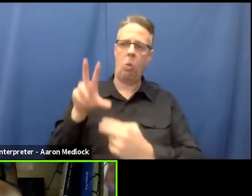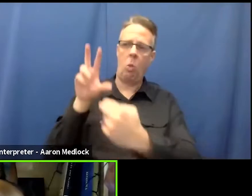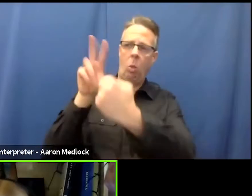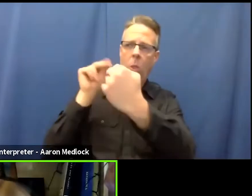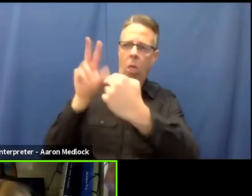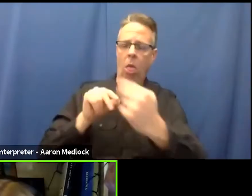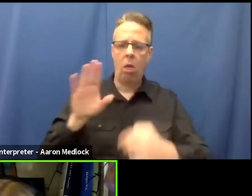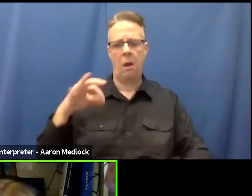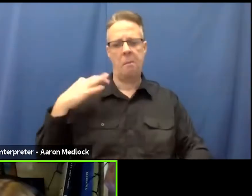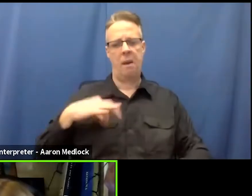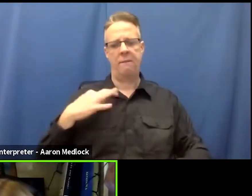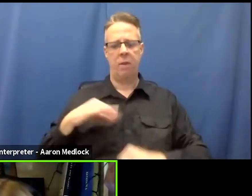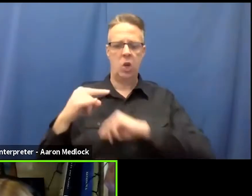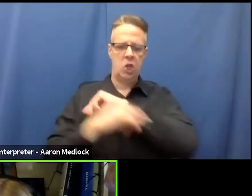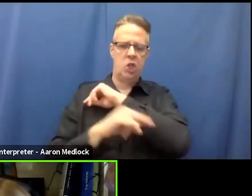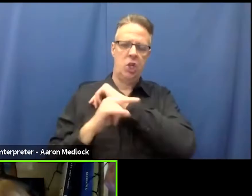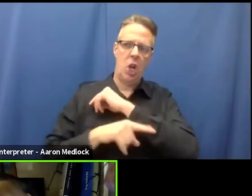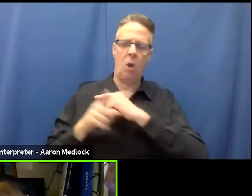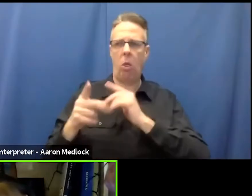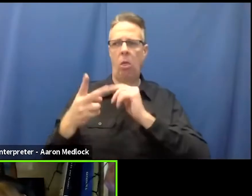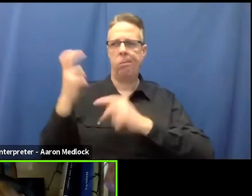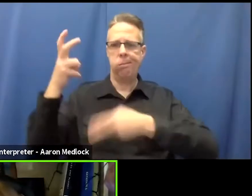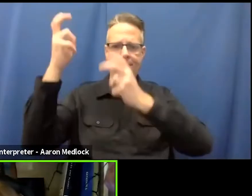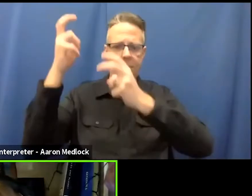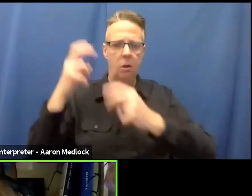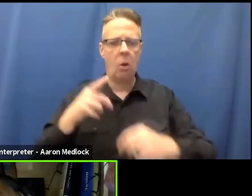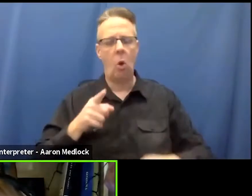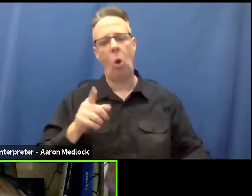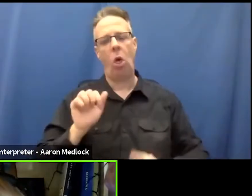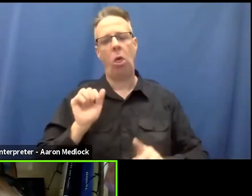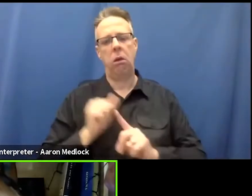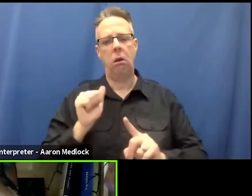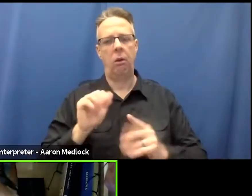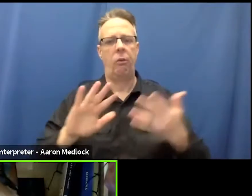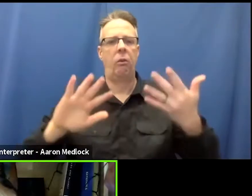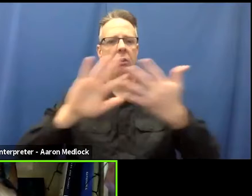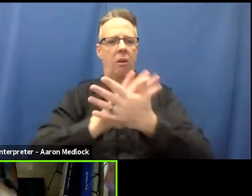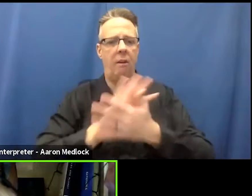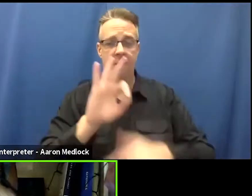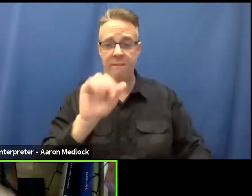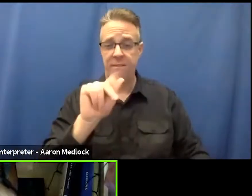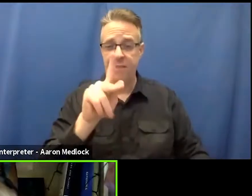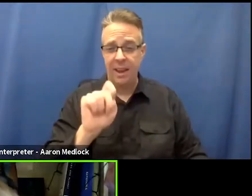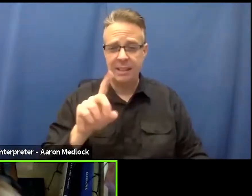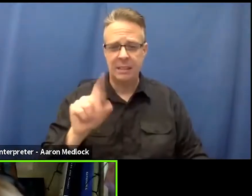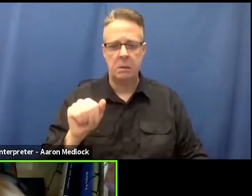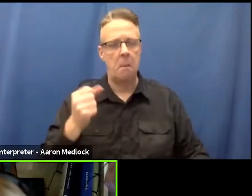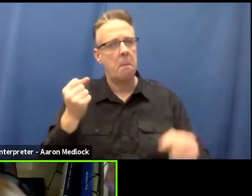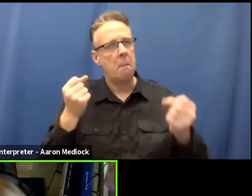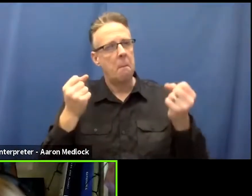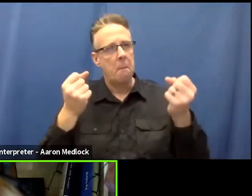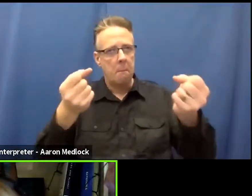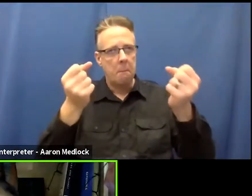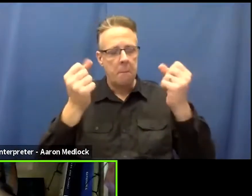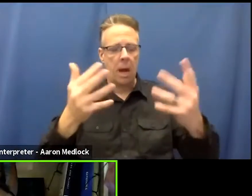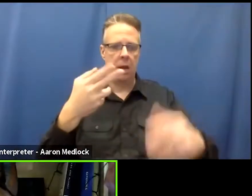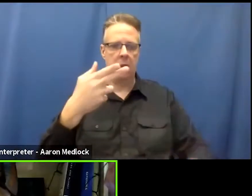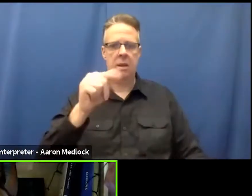being undeserving of support or faking your disability. There's a lot of kind of hate crime around that in the